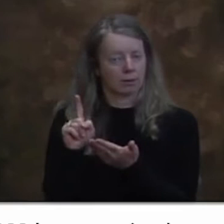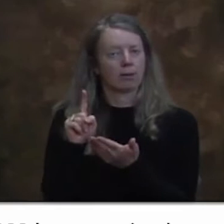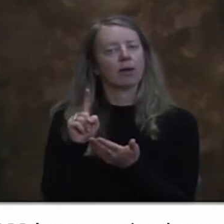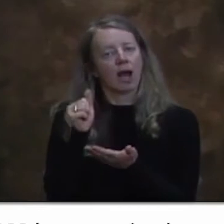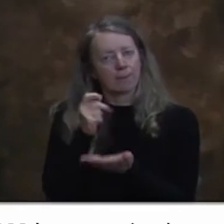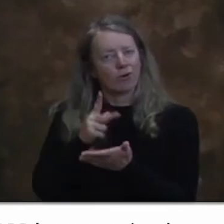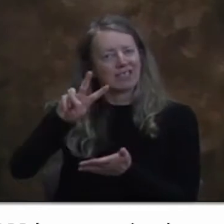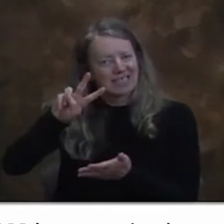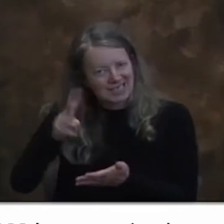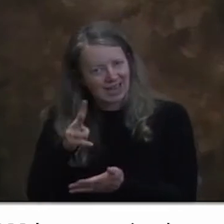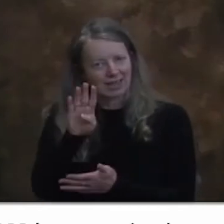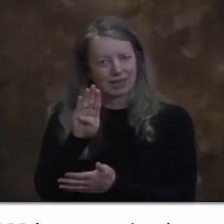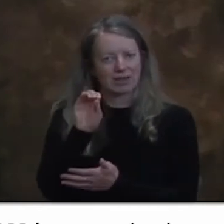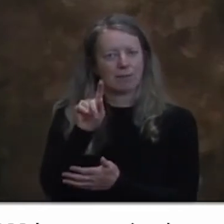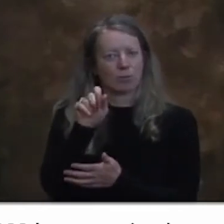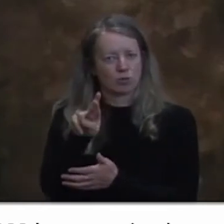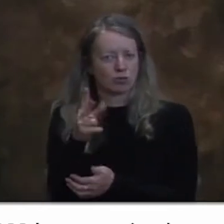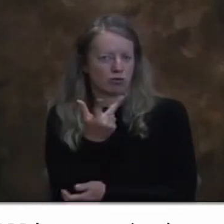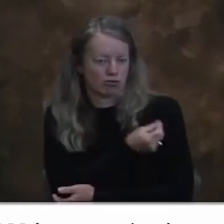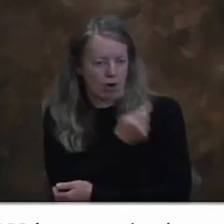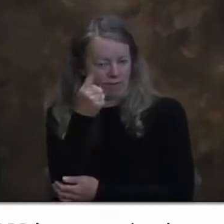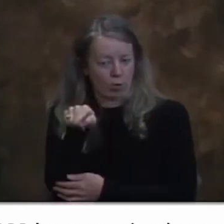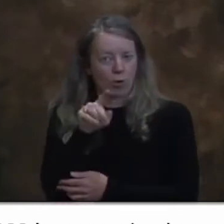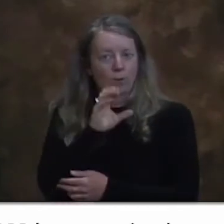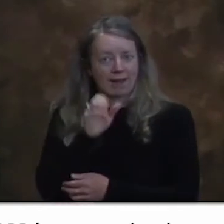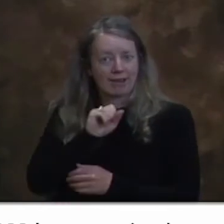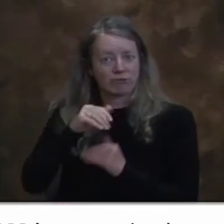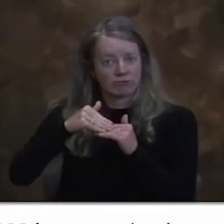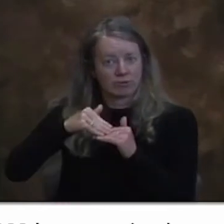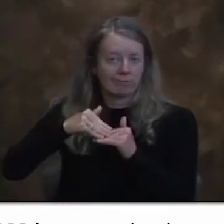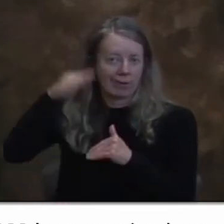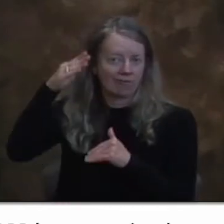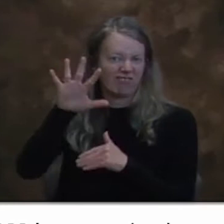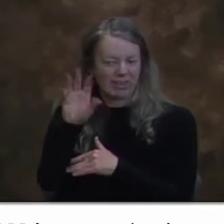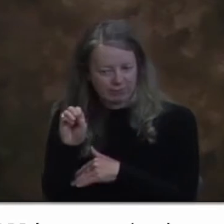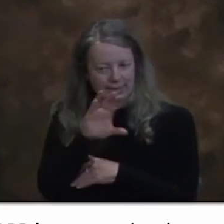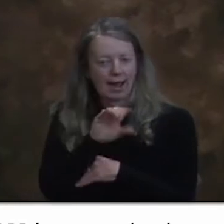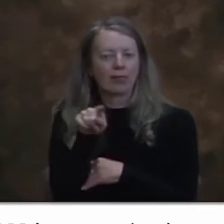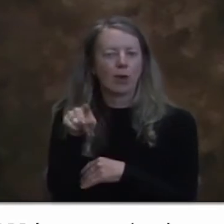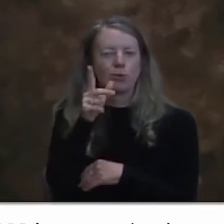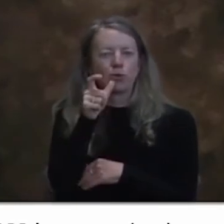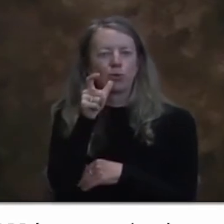booster for those 50 and above and immunocompromised individuals.